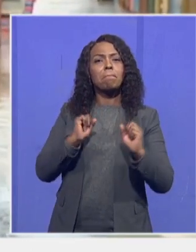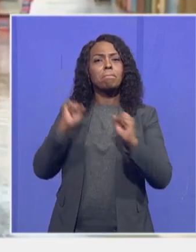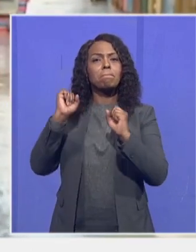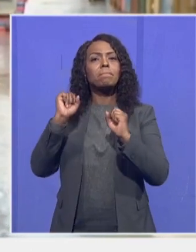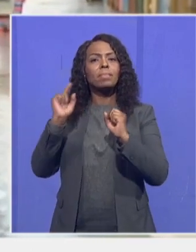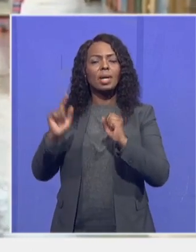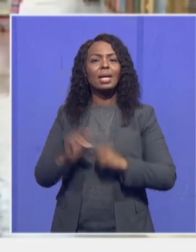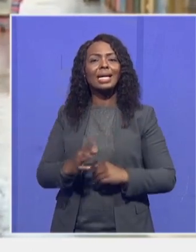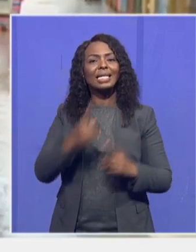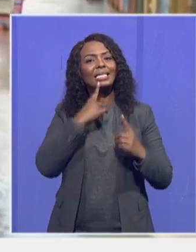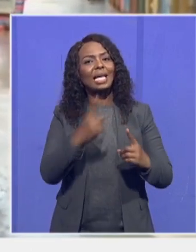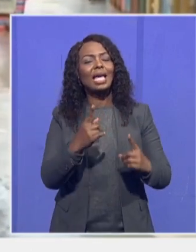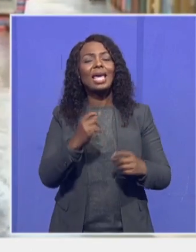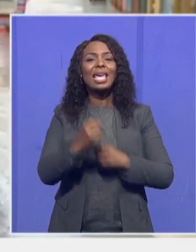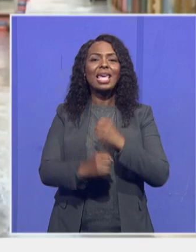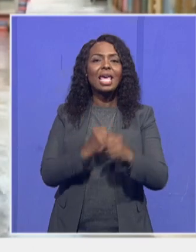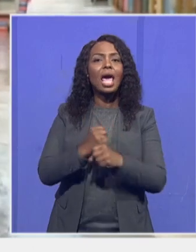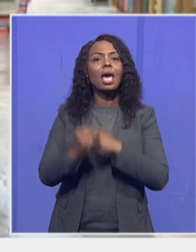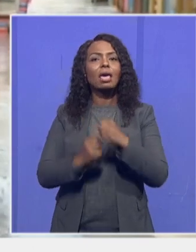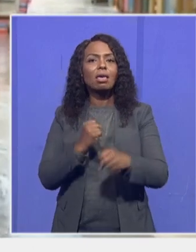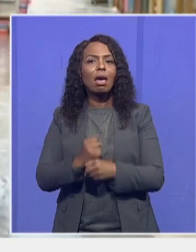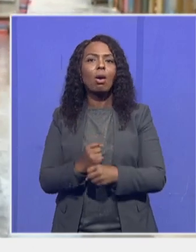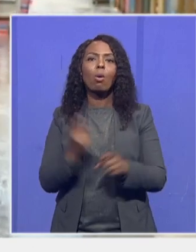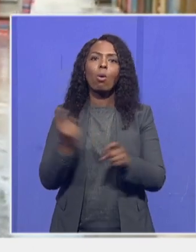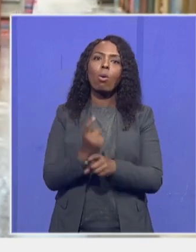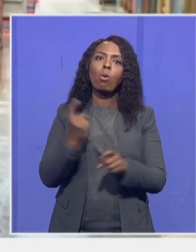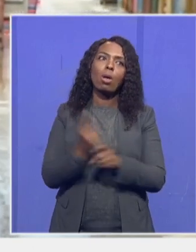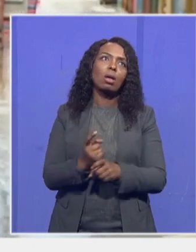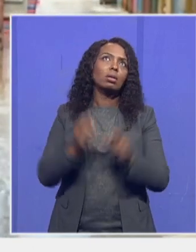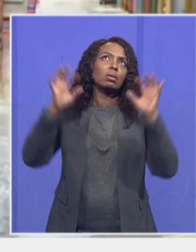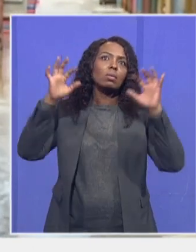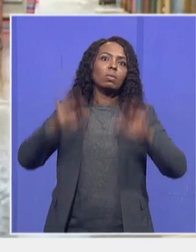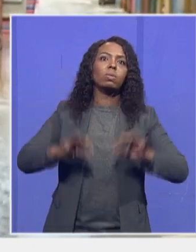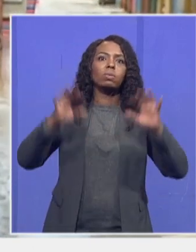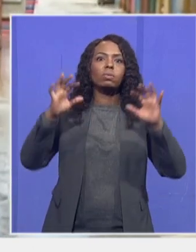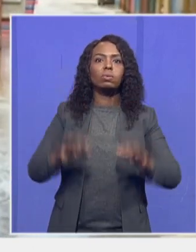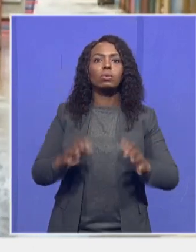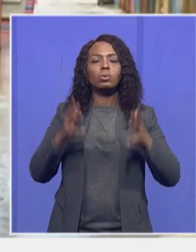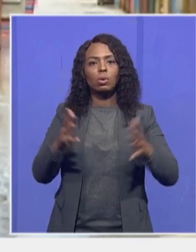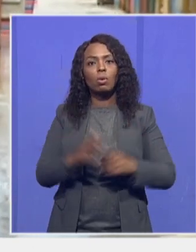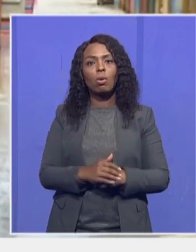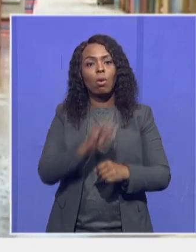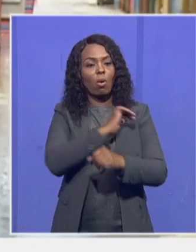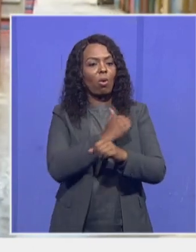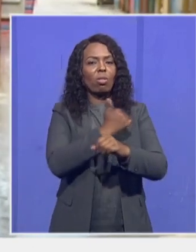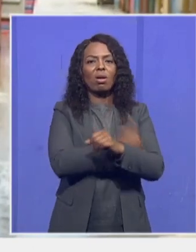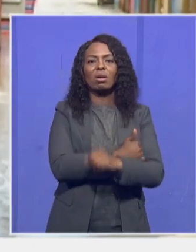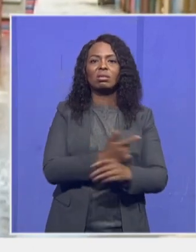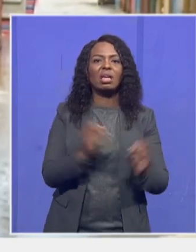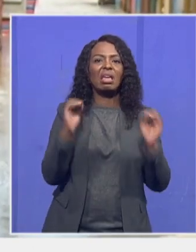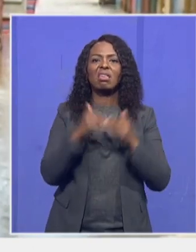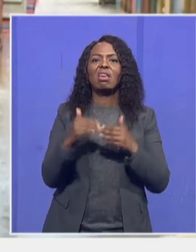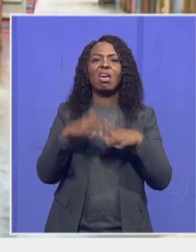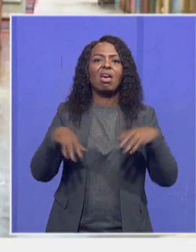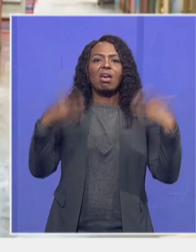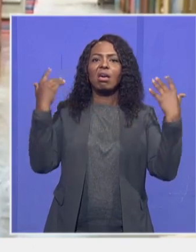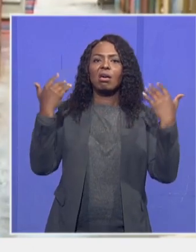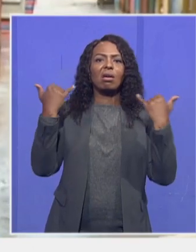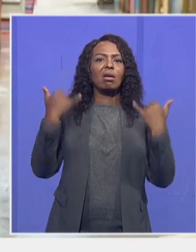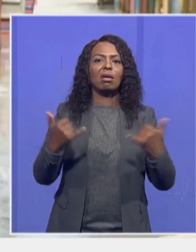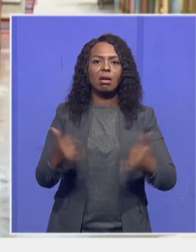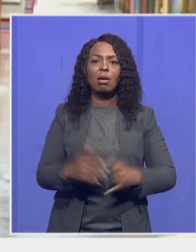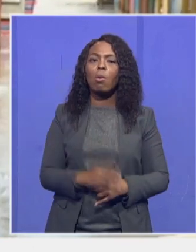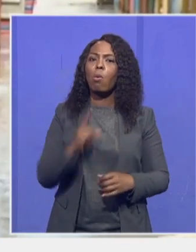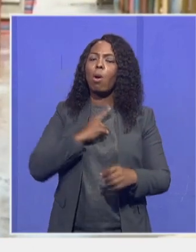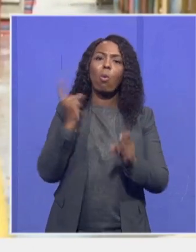They're saying every year, they go through this and it seems that authorities do not care about what is happening here because every